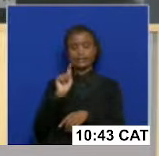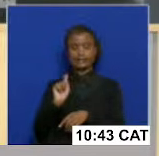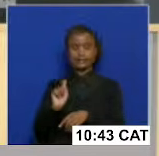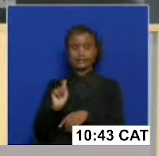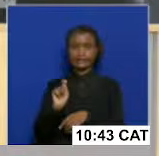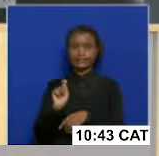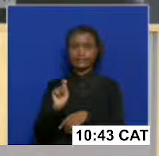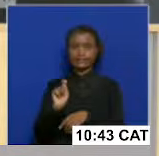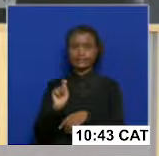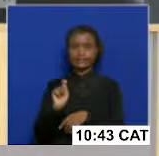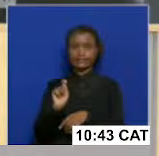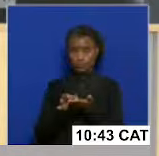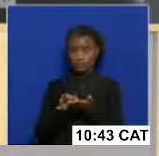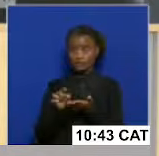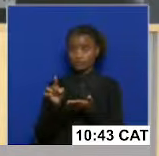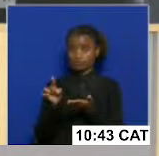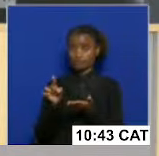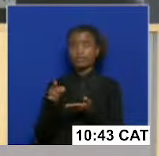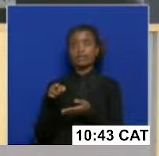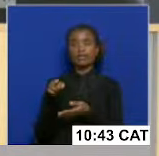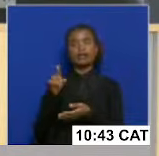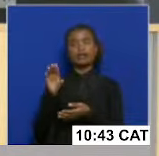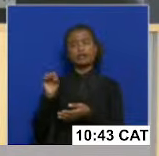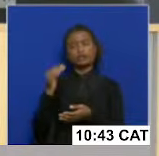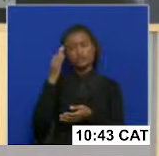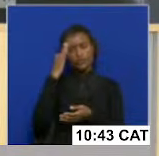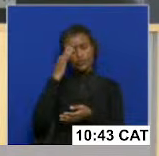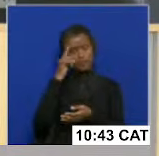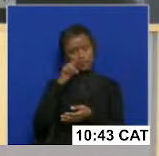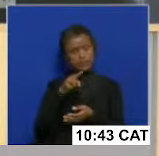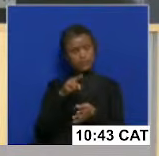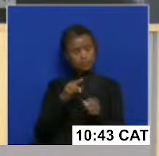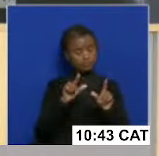possession? All right, thank you.